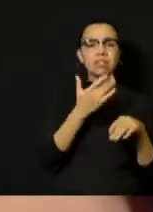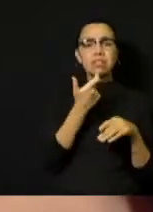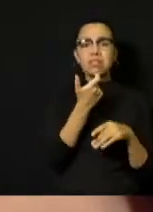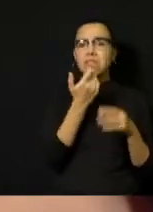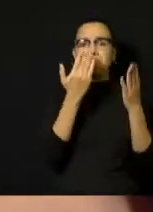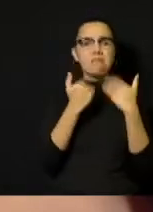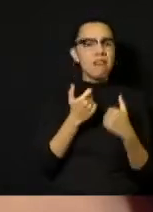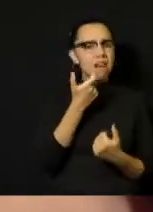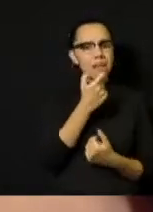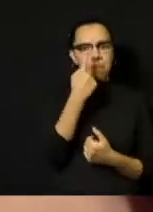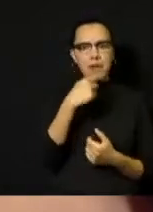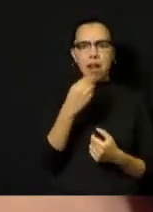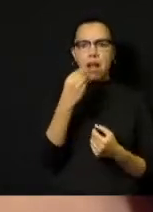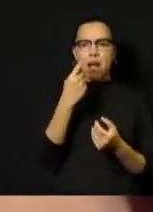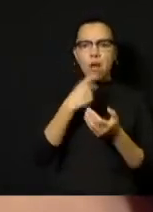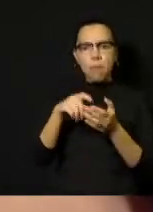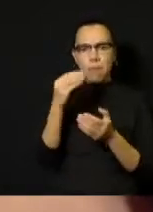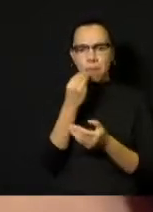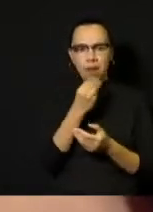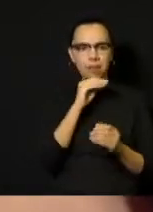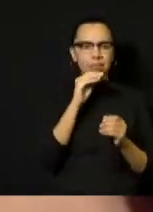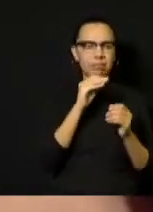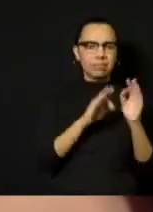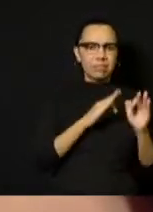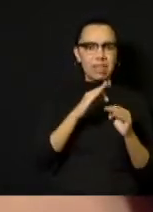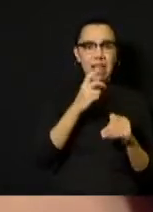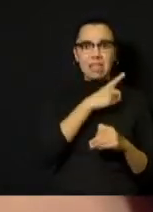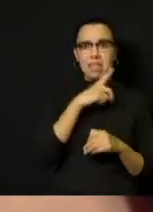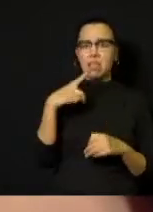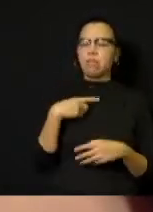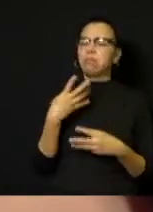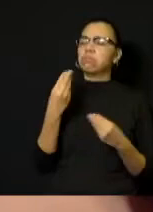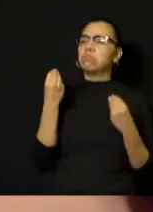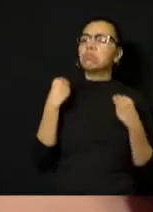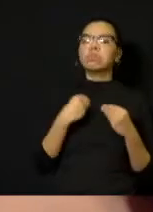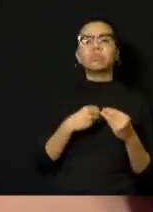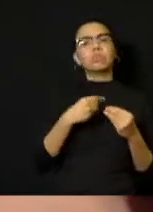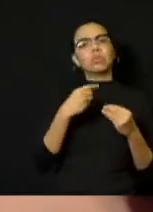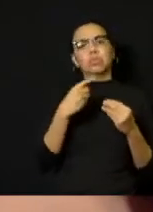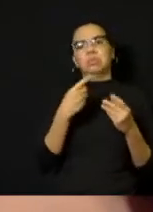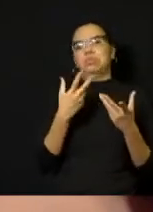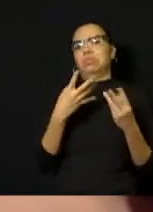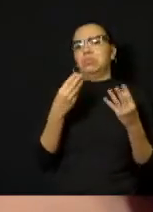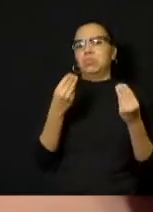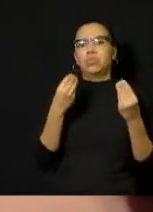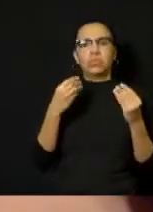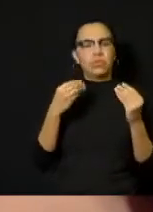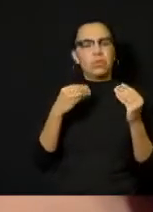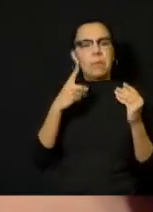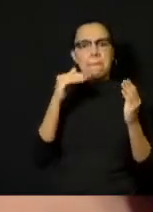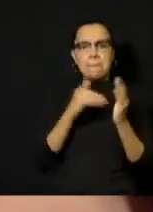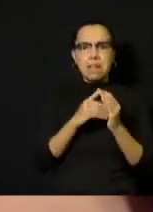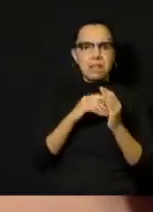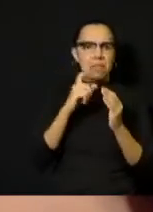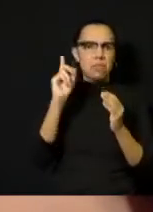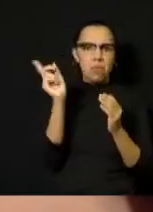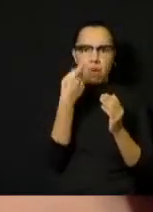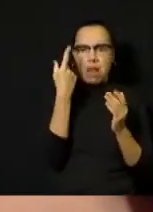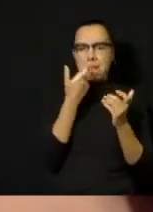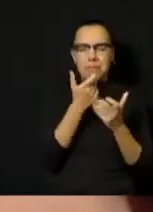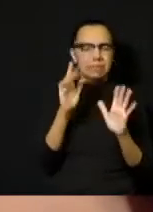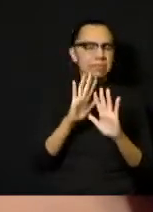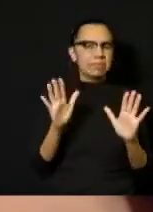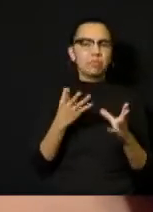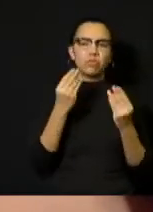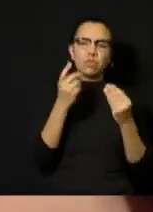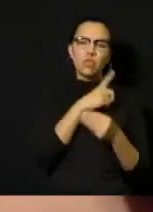have money to eat. The debt we have, it was hundreds of thousands of